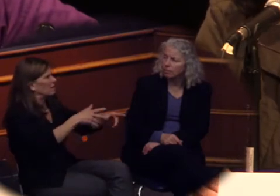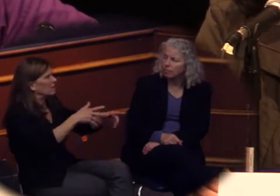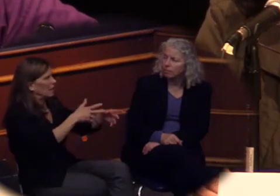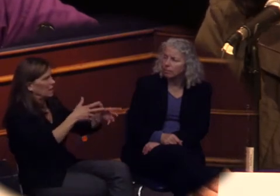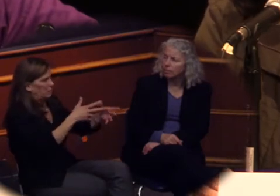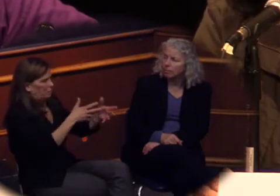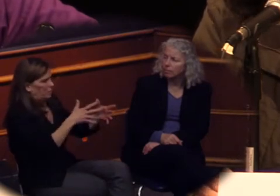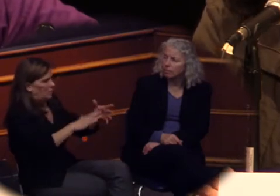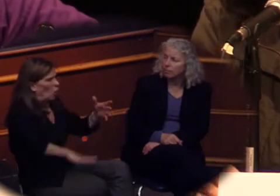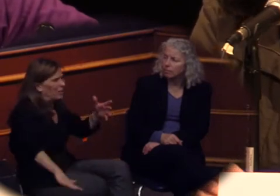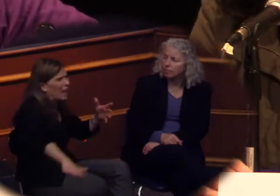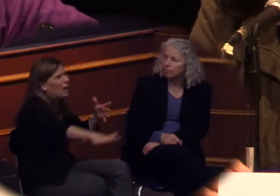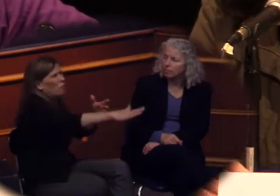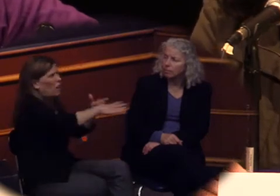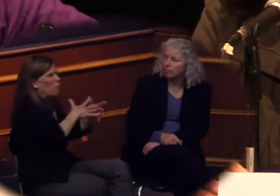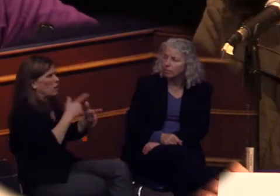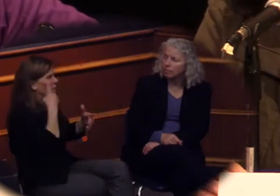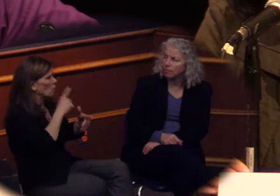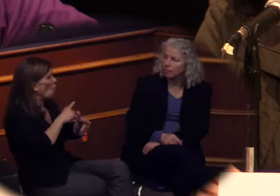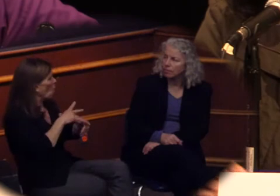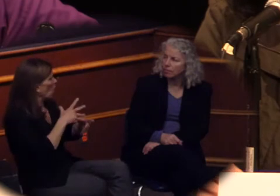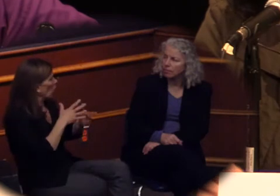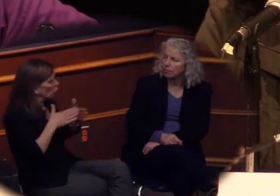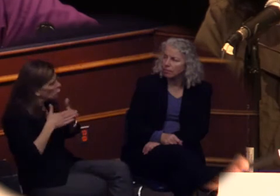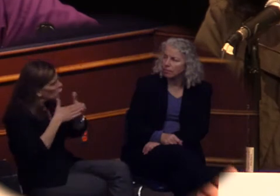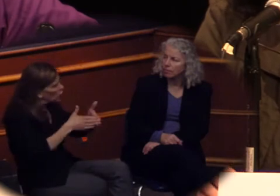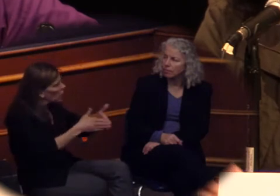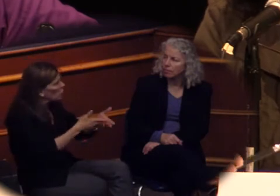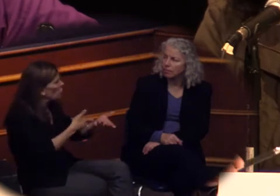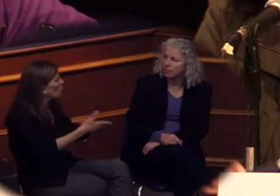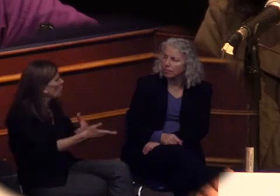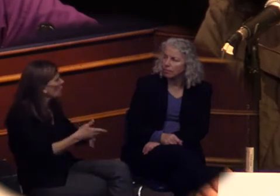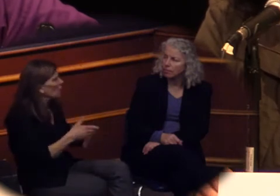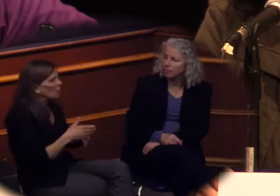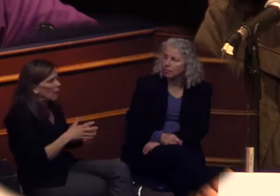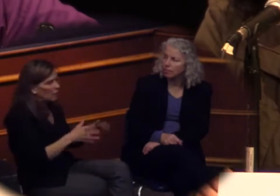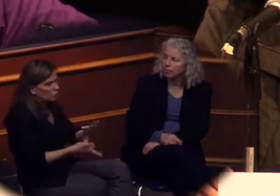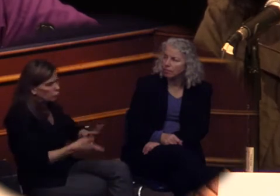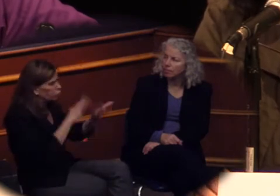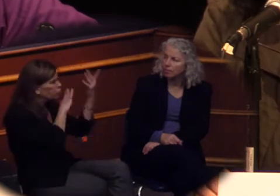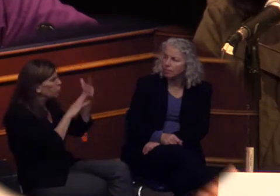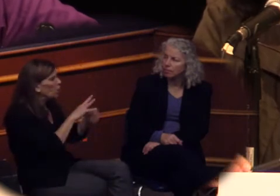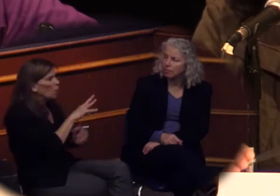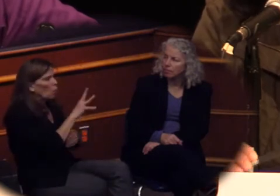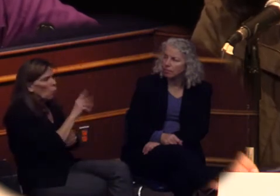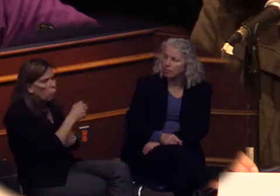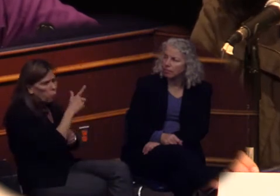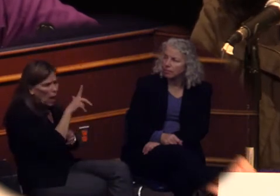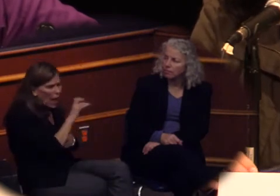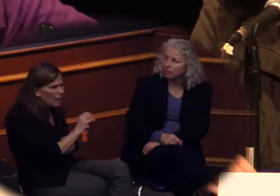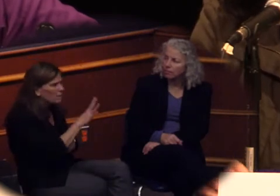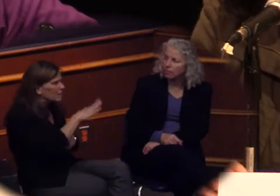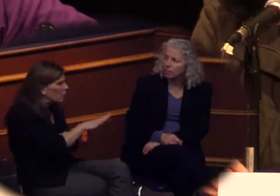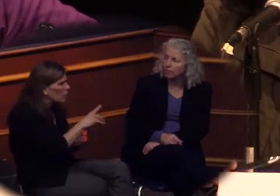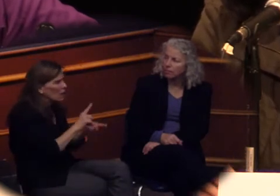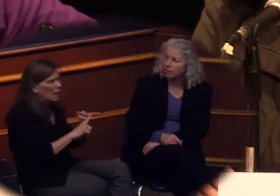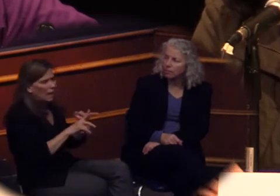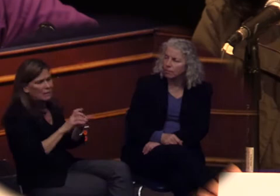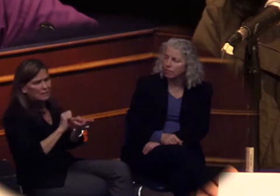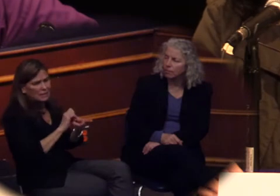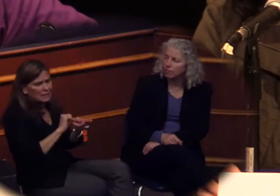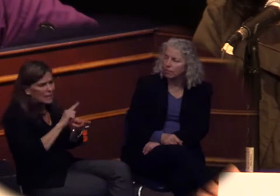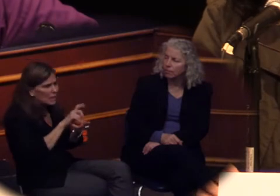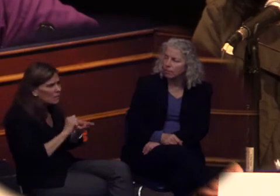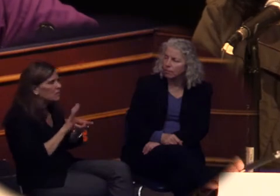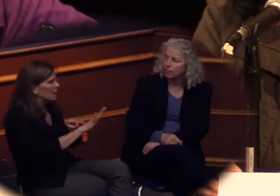,000-foot ice-breaking tankers likely to kill seals and disrupt whale habitat as they shuttle cargoes of